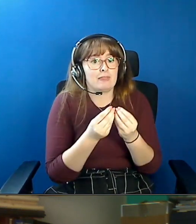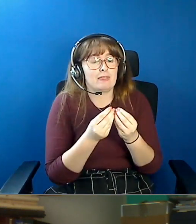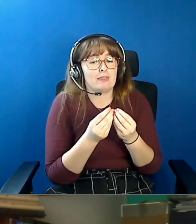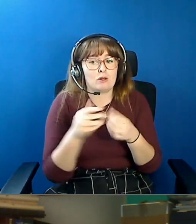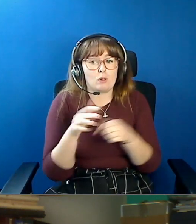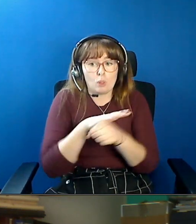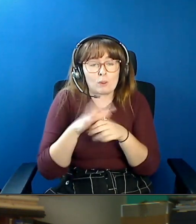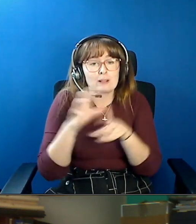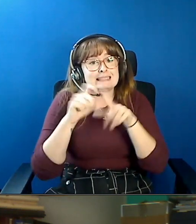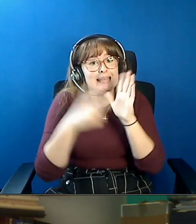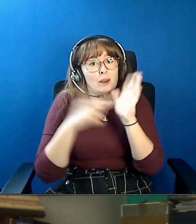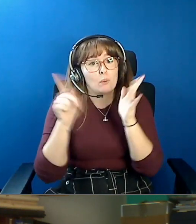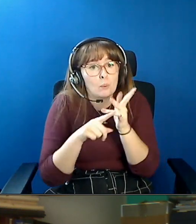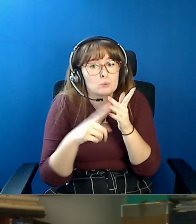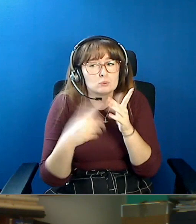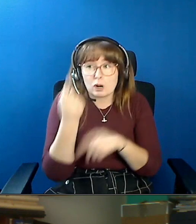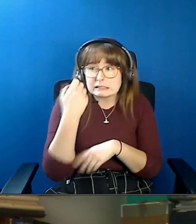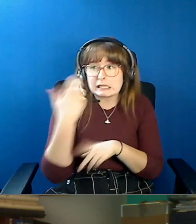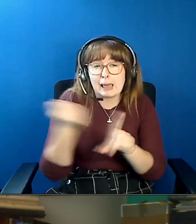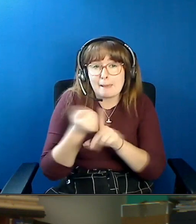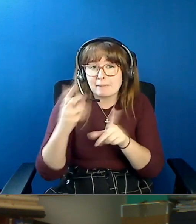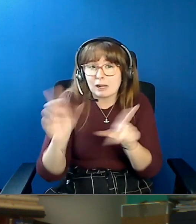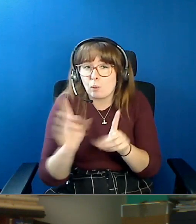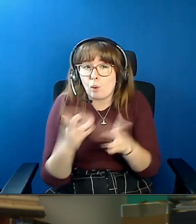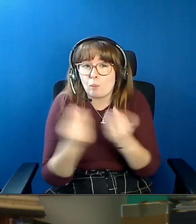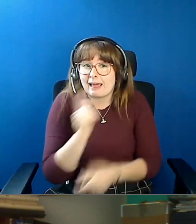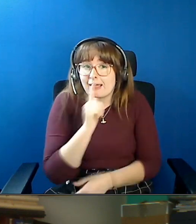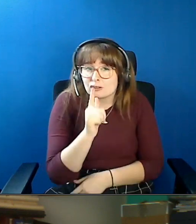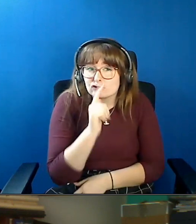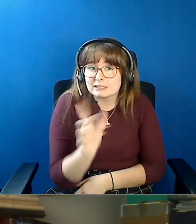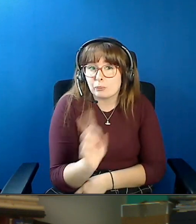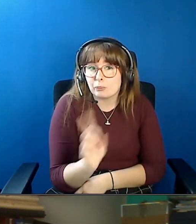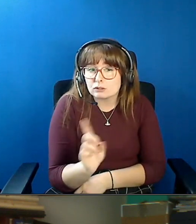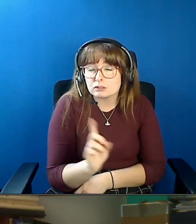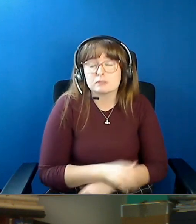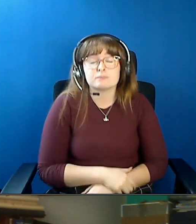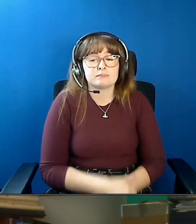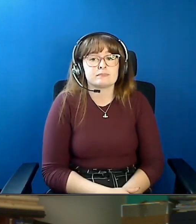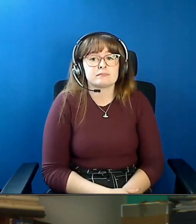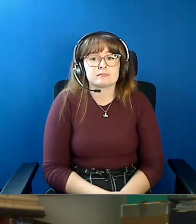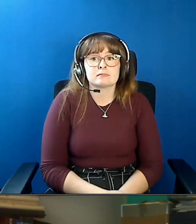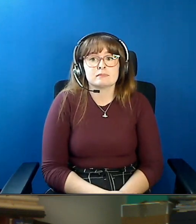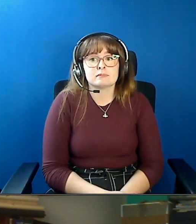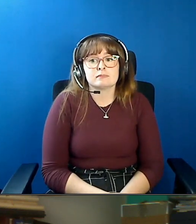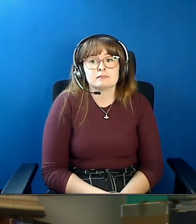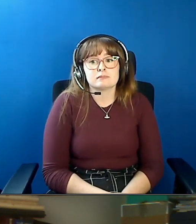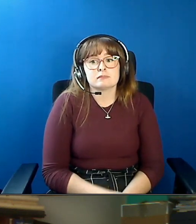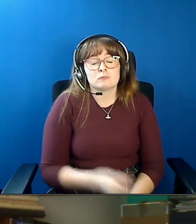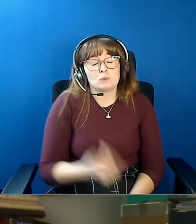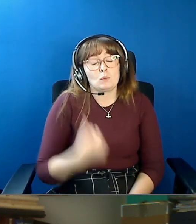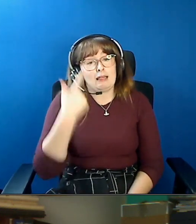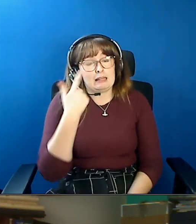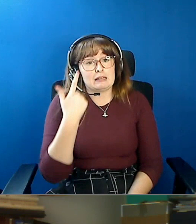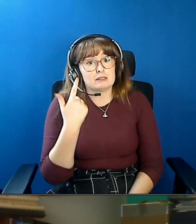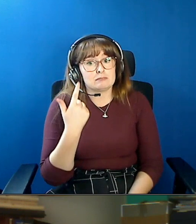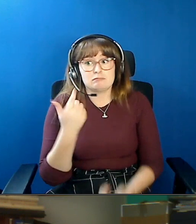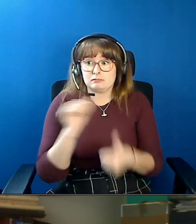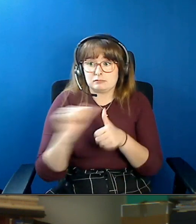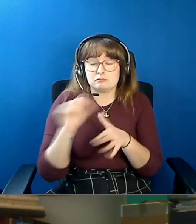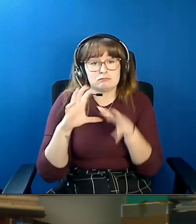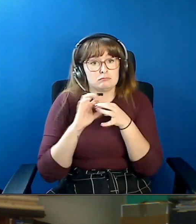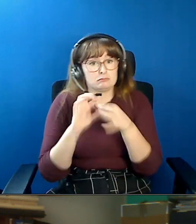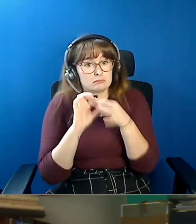to understand what that impact will be on the load and the grid in that area. So I think they're definitely complementary services. I would kind of